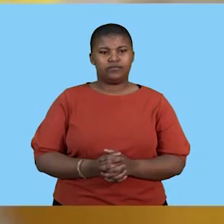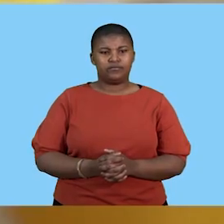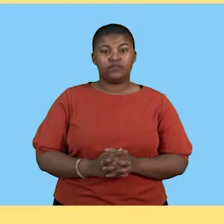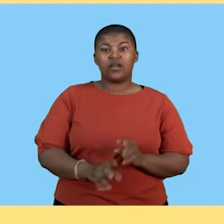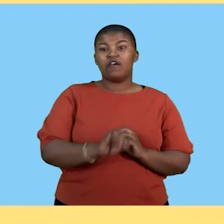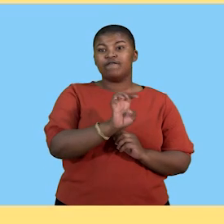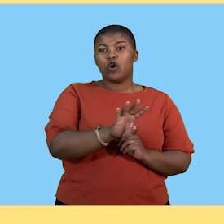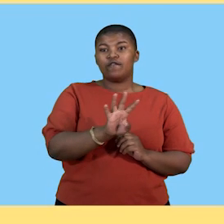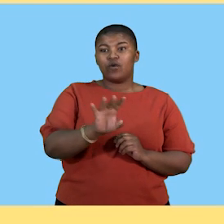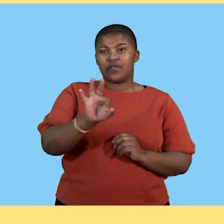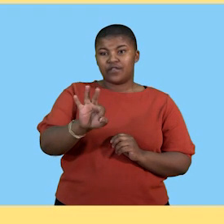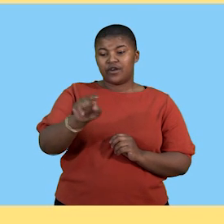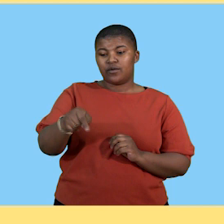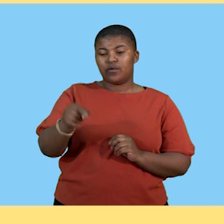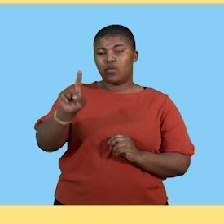is,